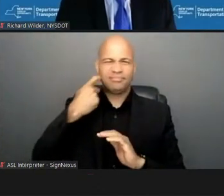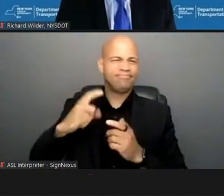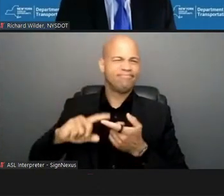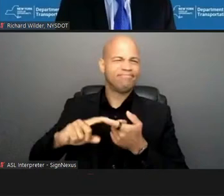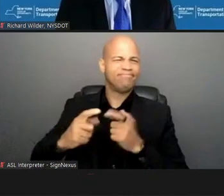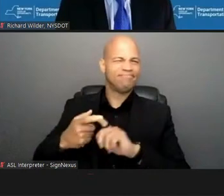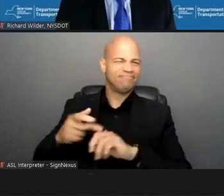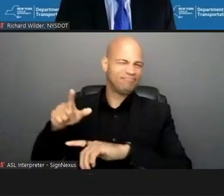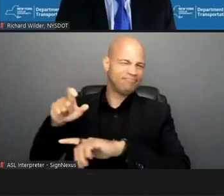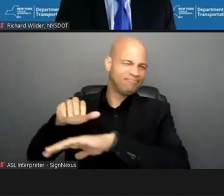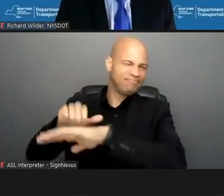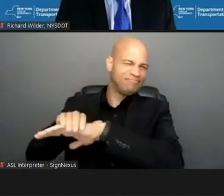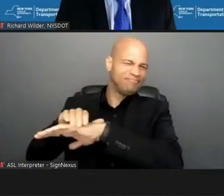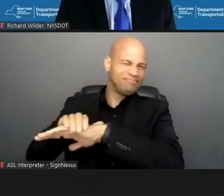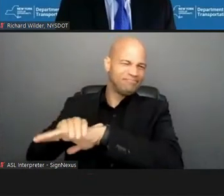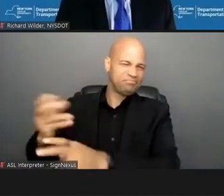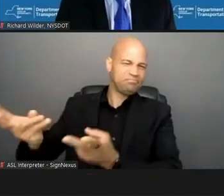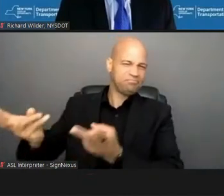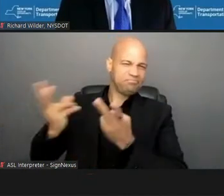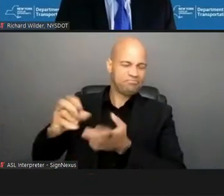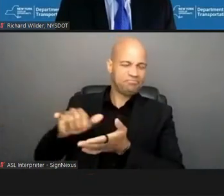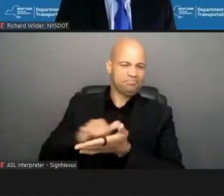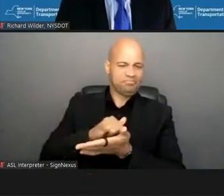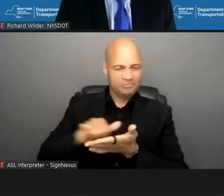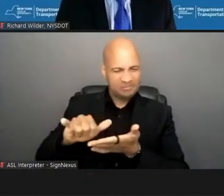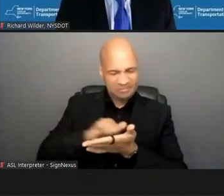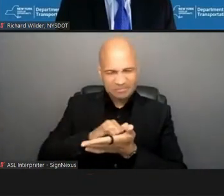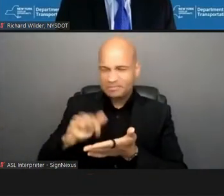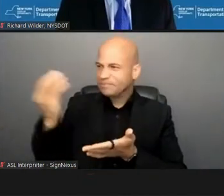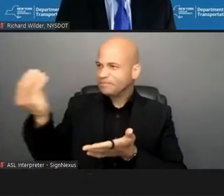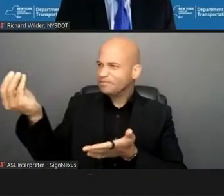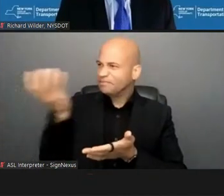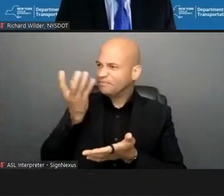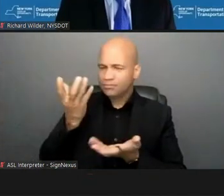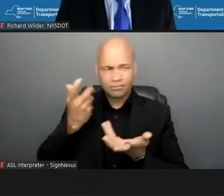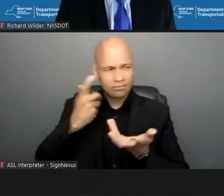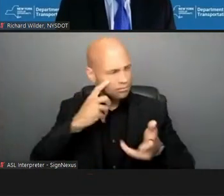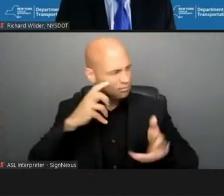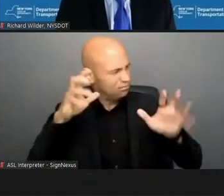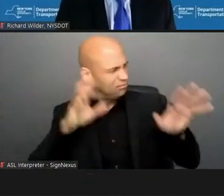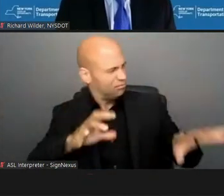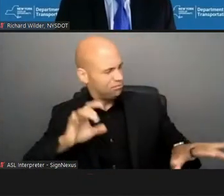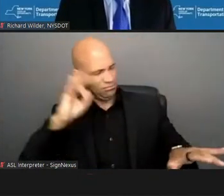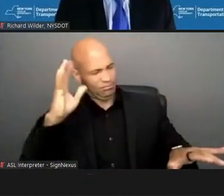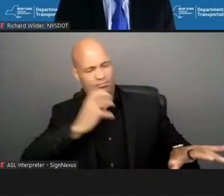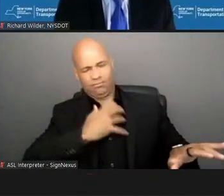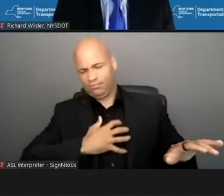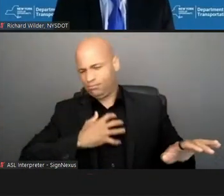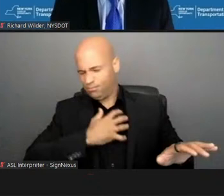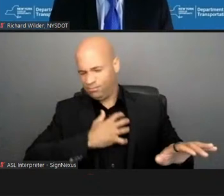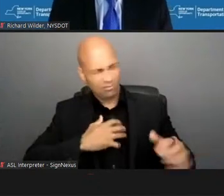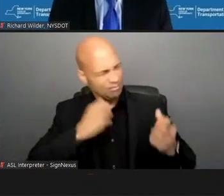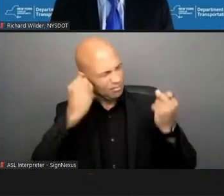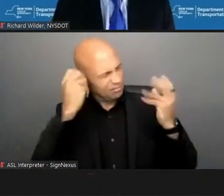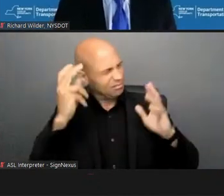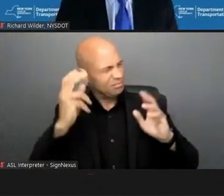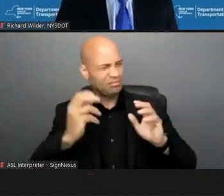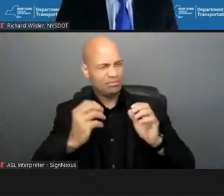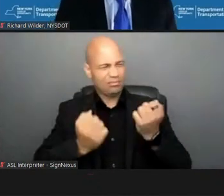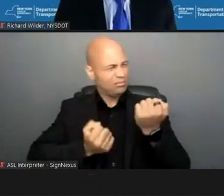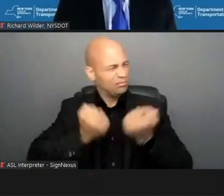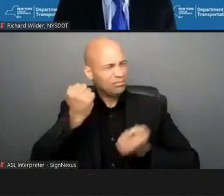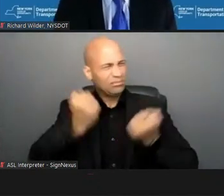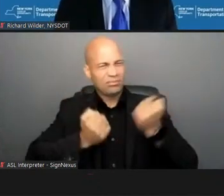uh visiting New York was told me she was shocked and appalled by how many Passenger cars